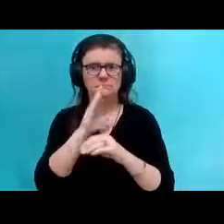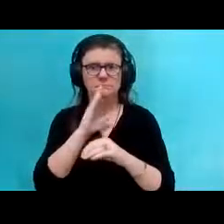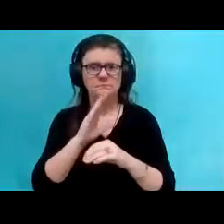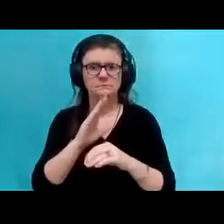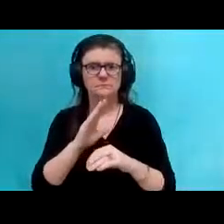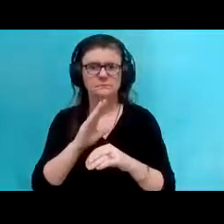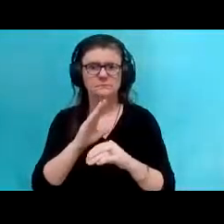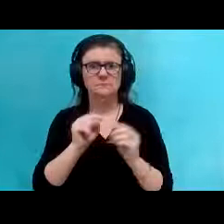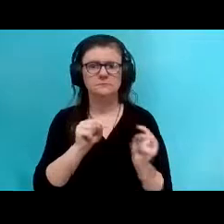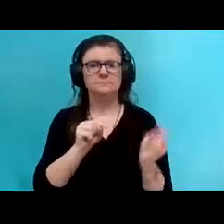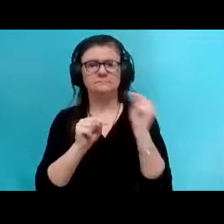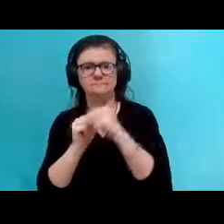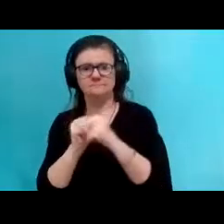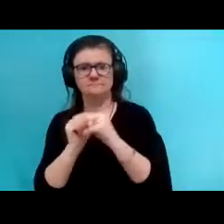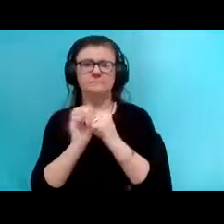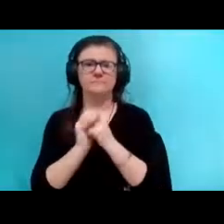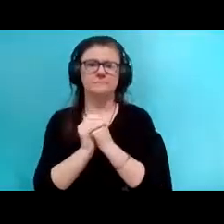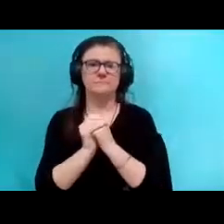can we go to the next slide, please?